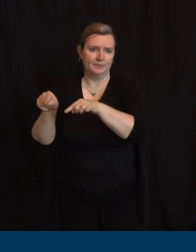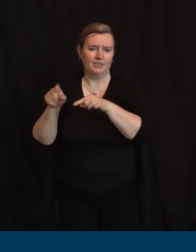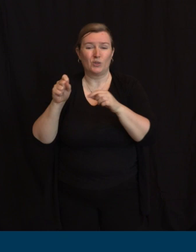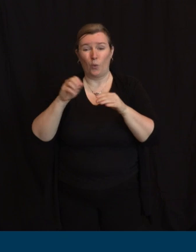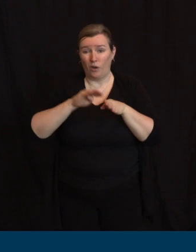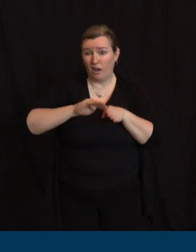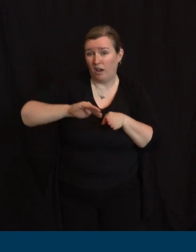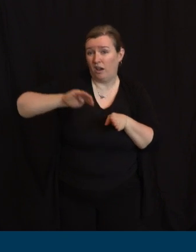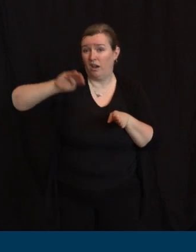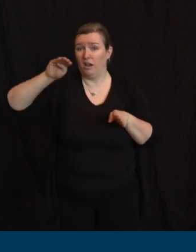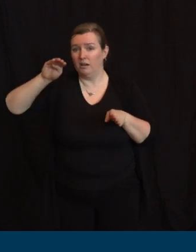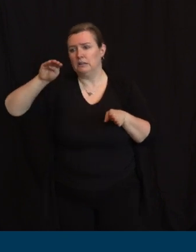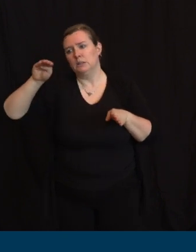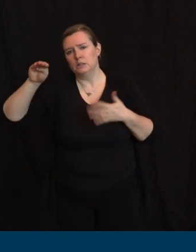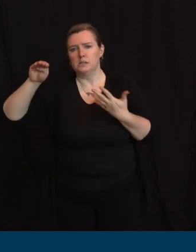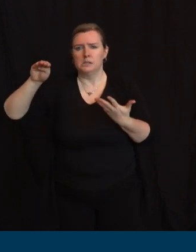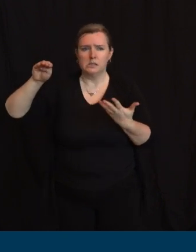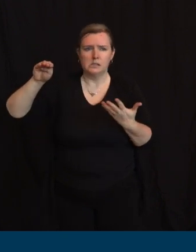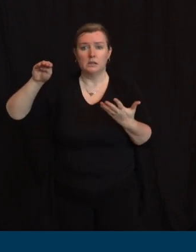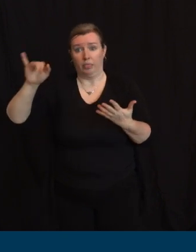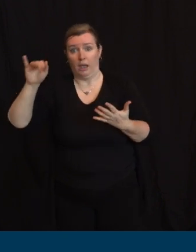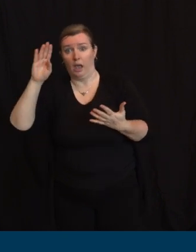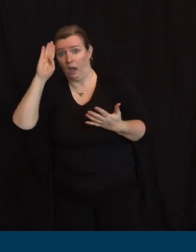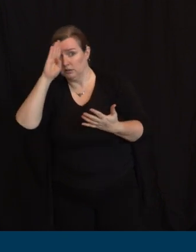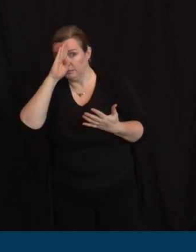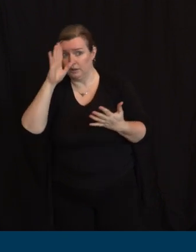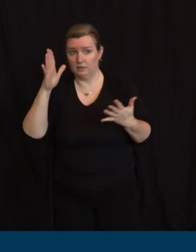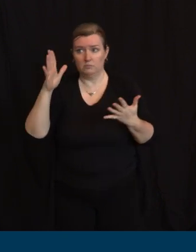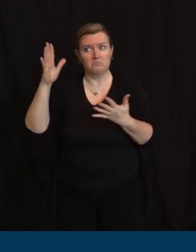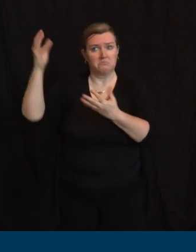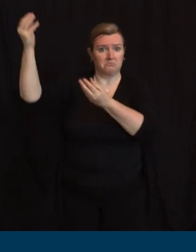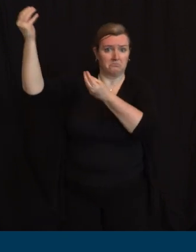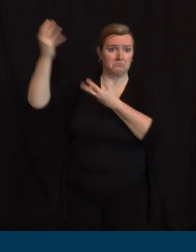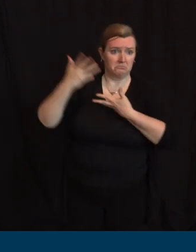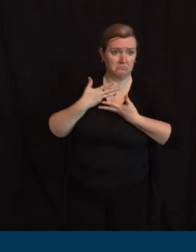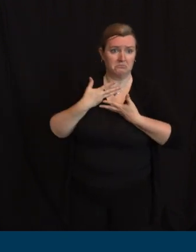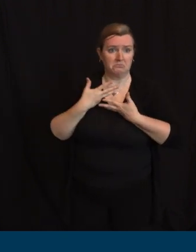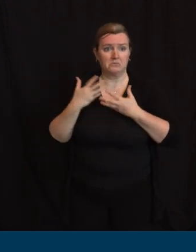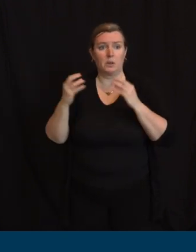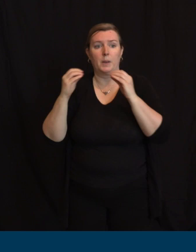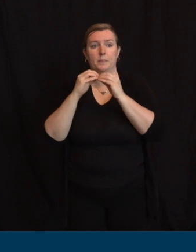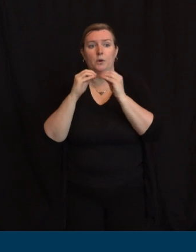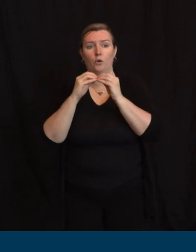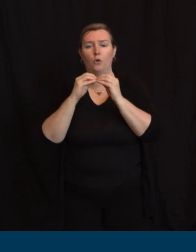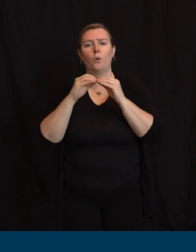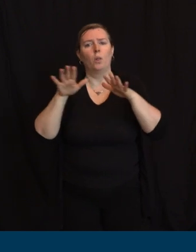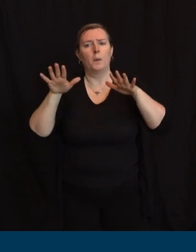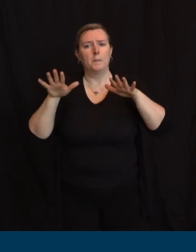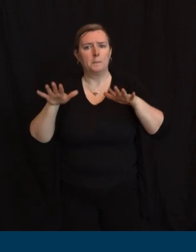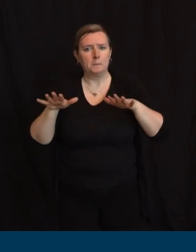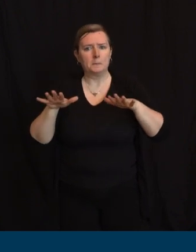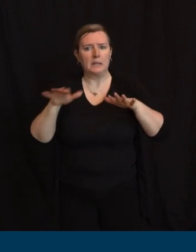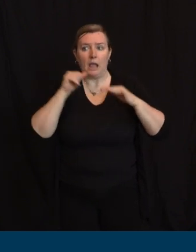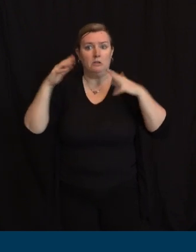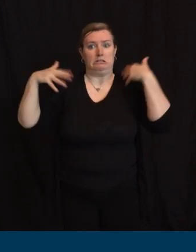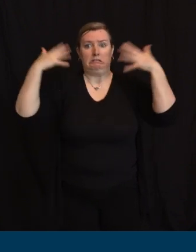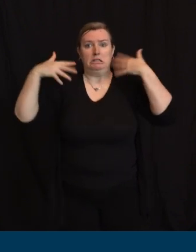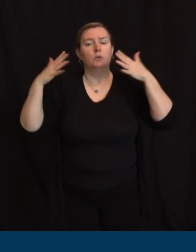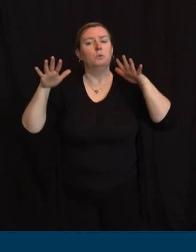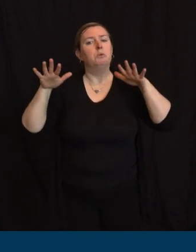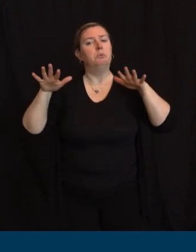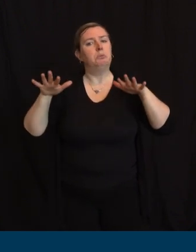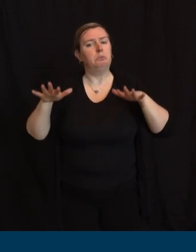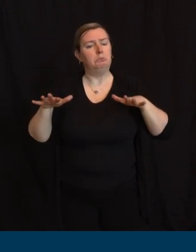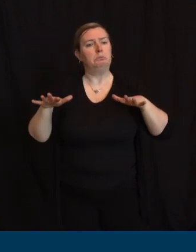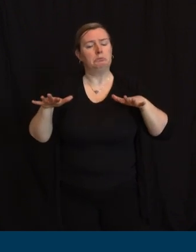bit calmer. So now we have to look at how are we taking care of all of the residents of New Jersey for the things that they come to a